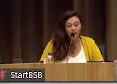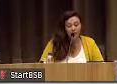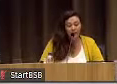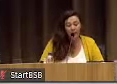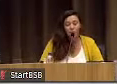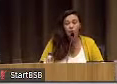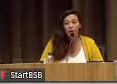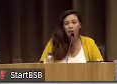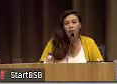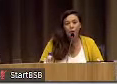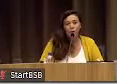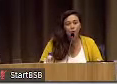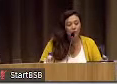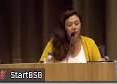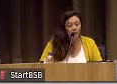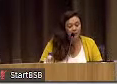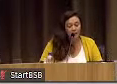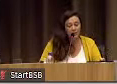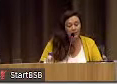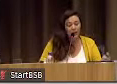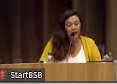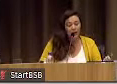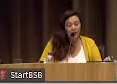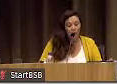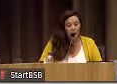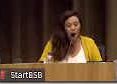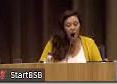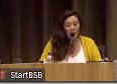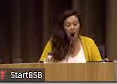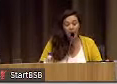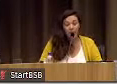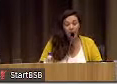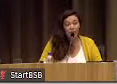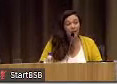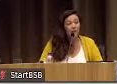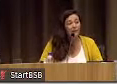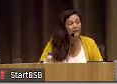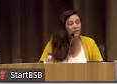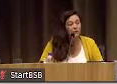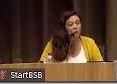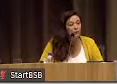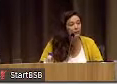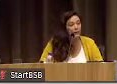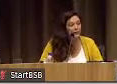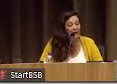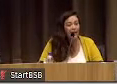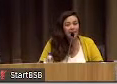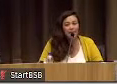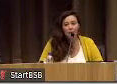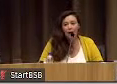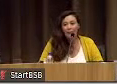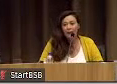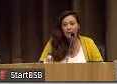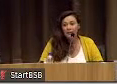this innovation, to have this innovation lab subject to guidelines, to policies, but we